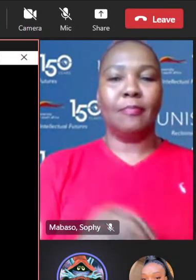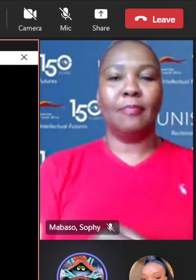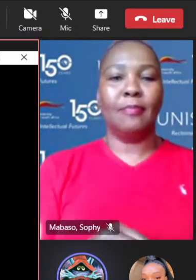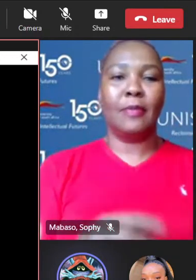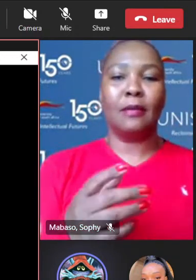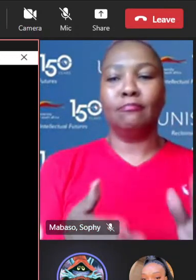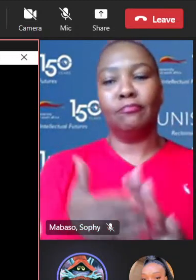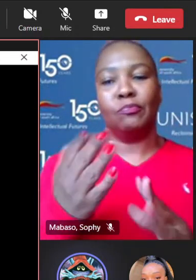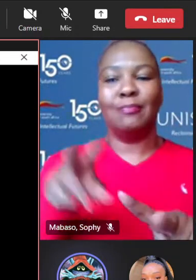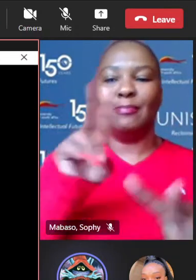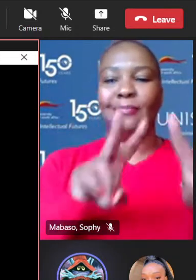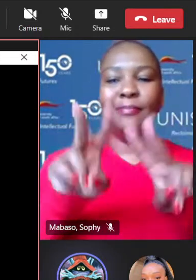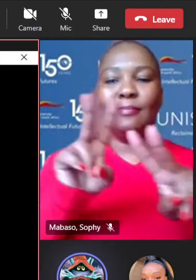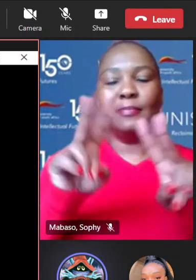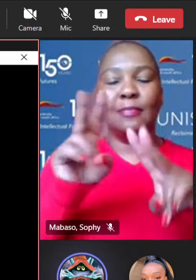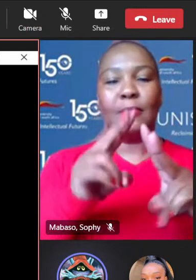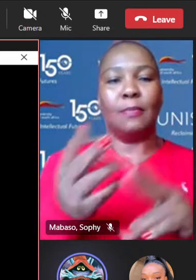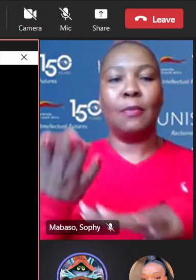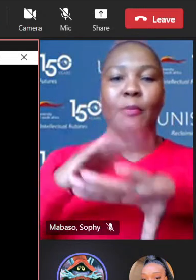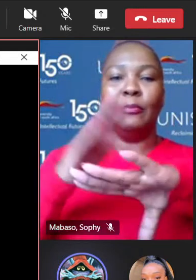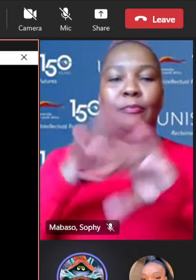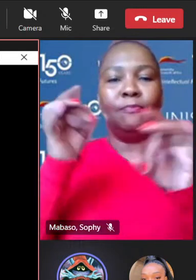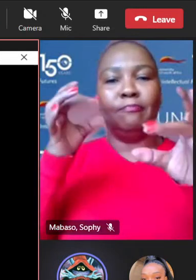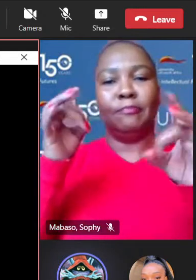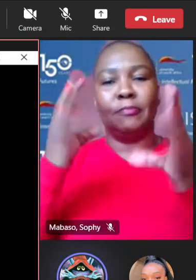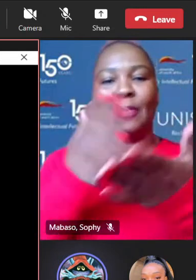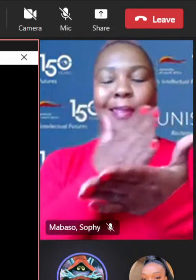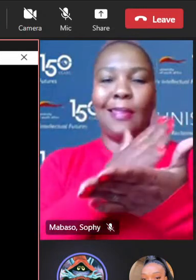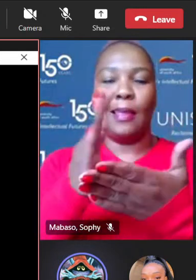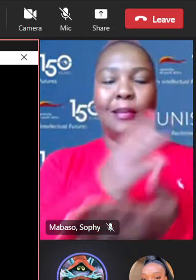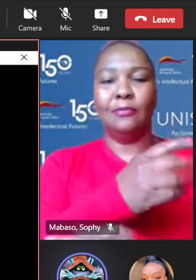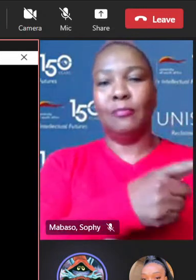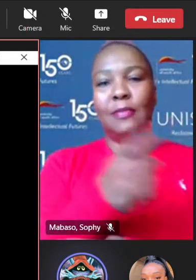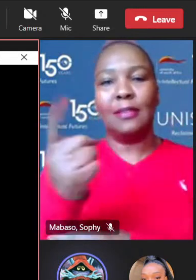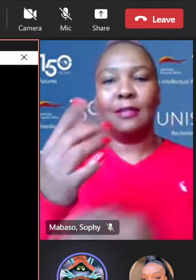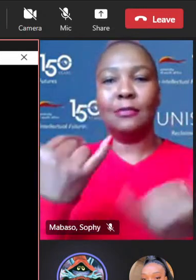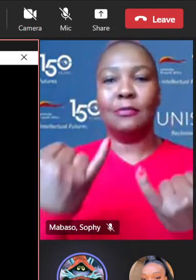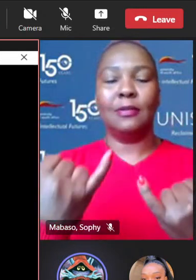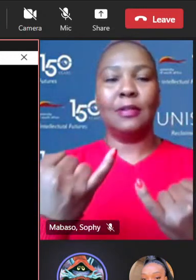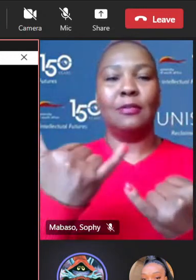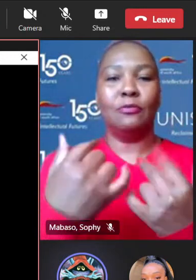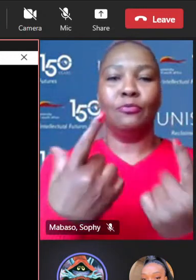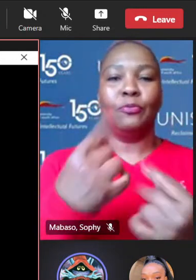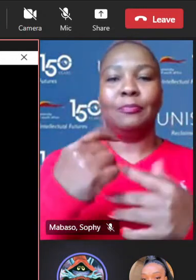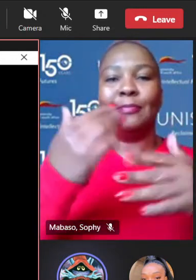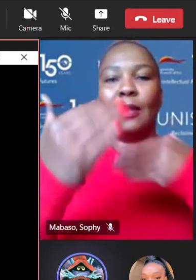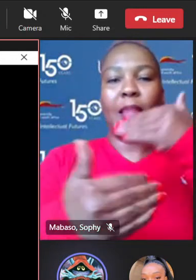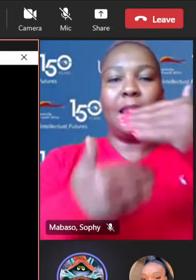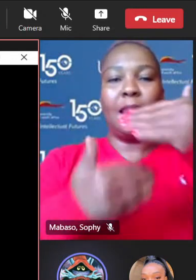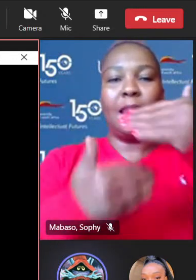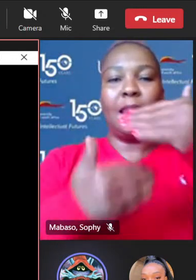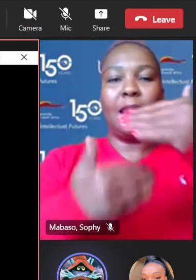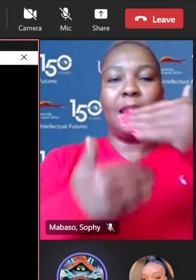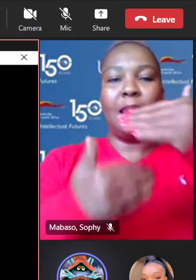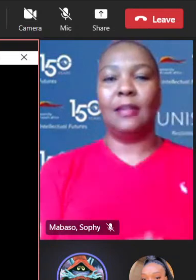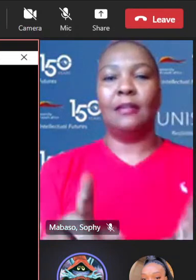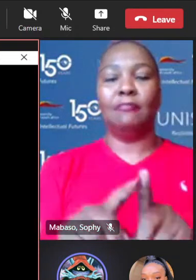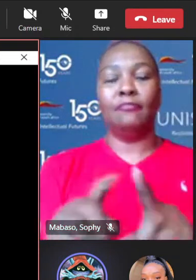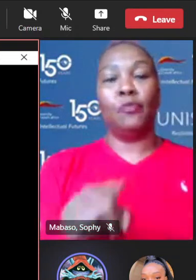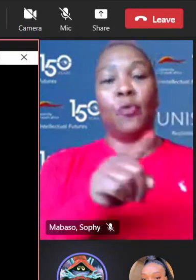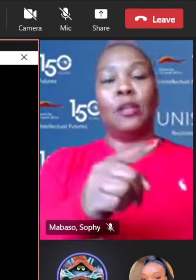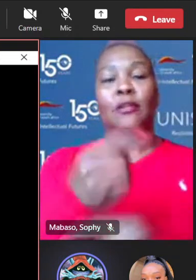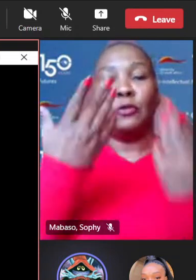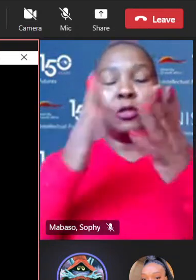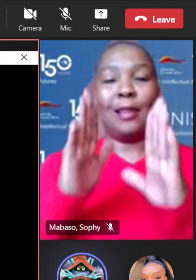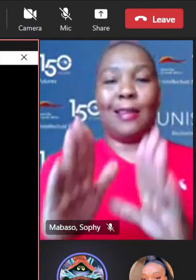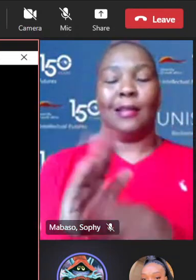There's a lot of information that we shared with you yesterday, and today we are going to continue. Now, as a student, we know studying in